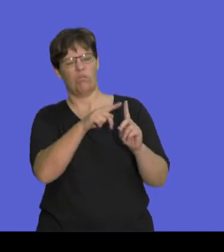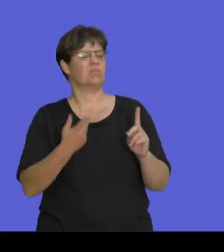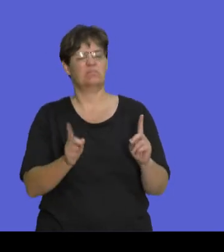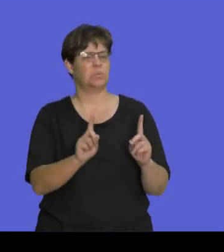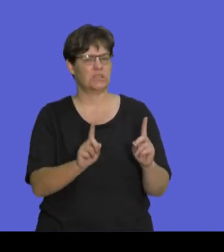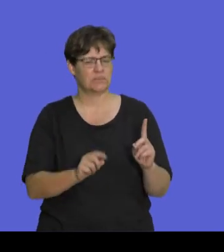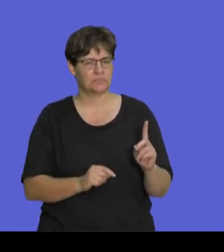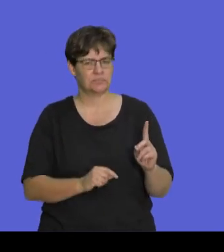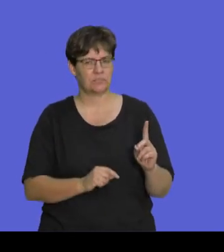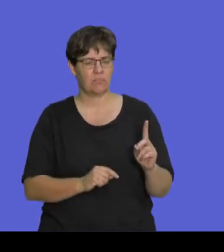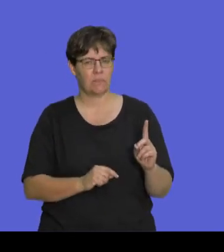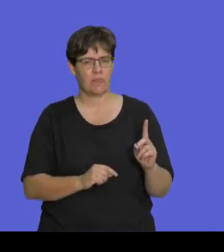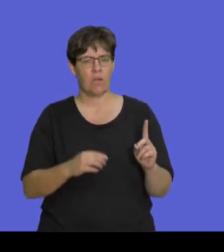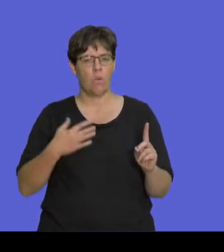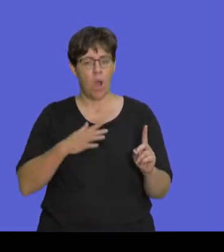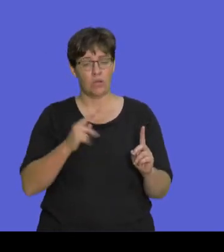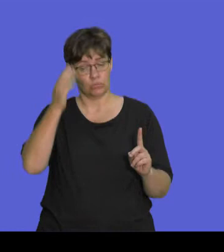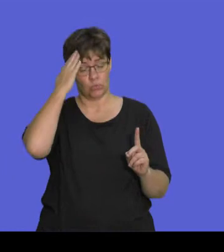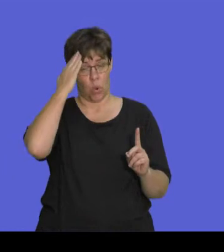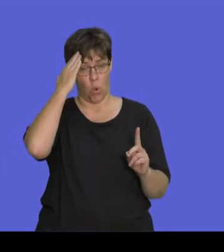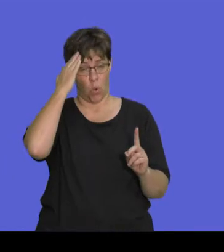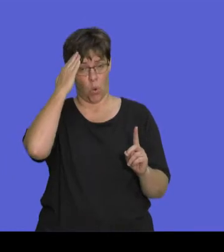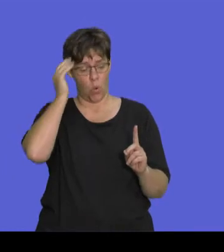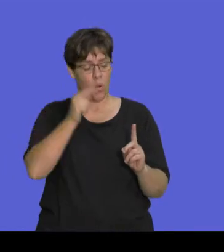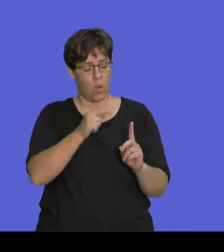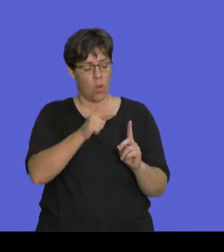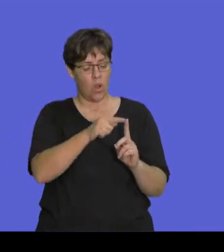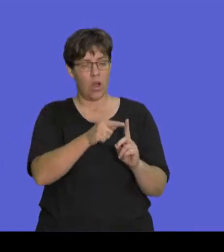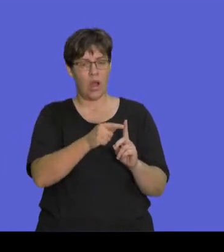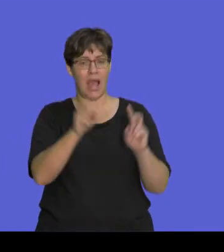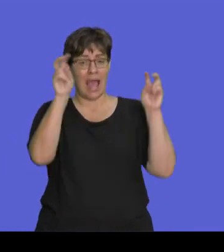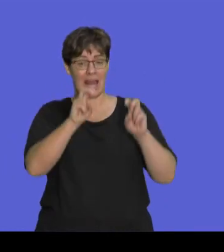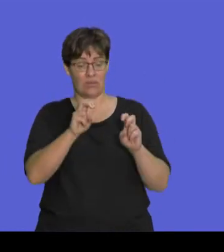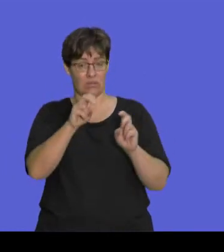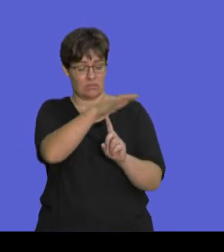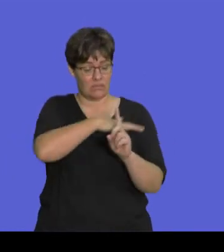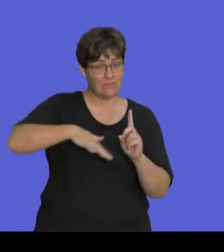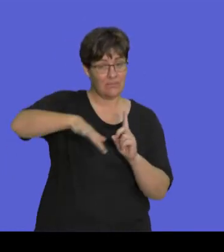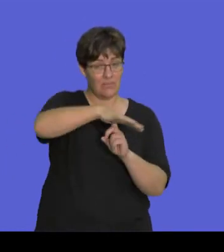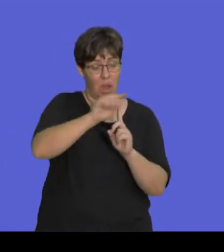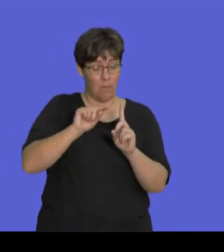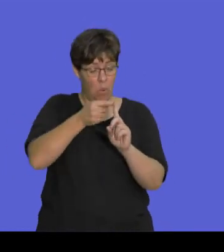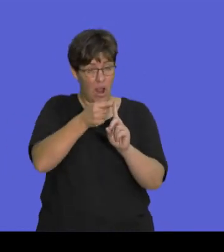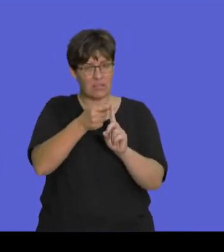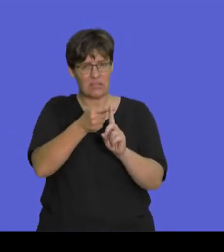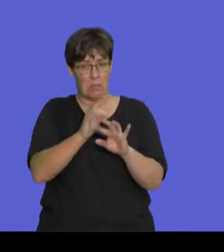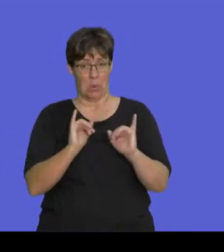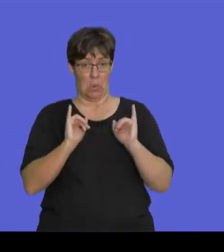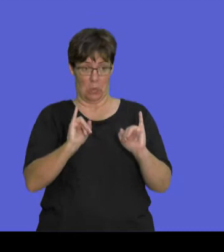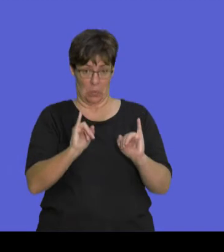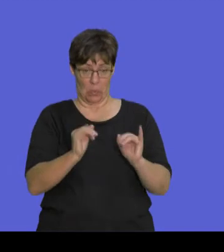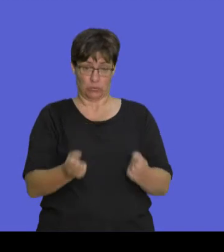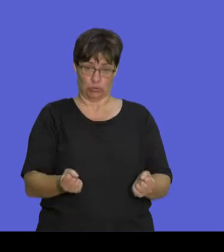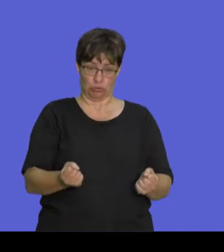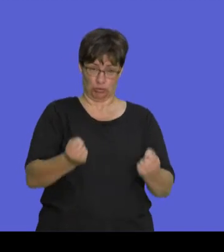determine the magnitude and direction of electric field at a point. Now, we talk of electric field strength at a point,